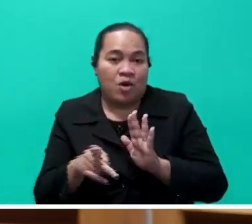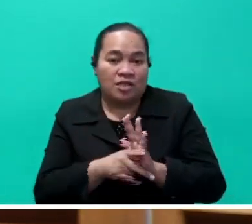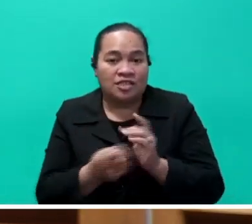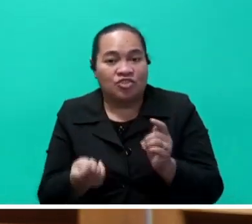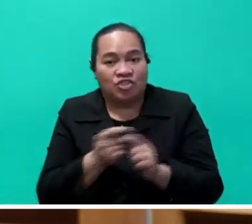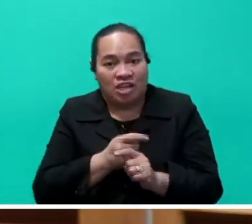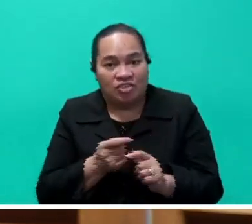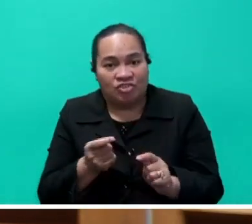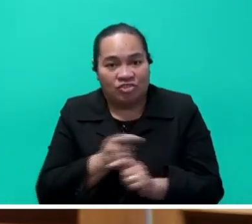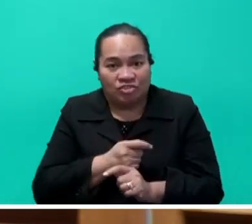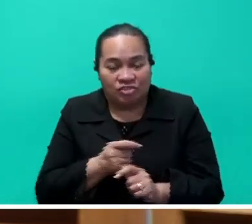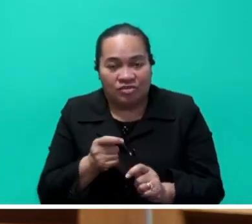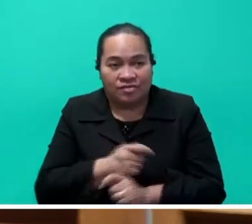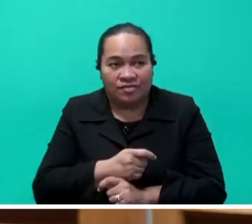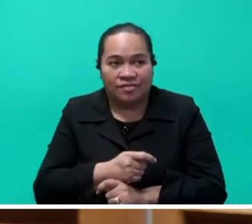due to